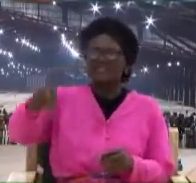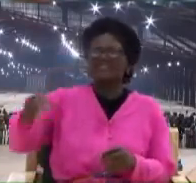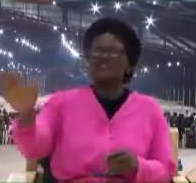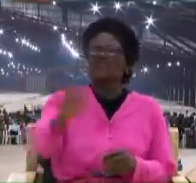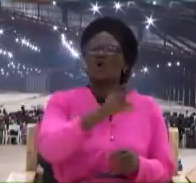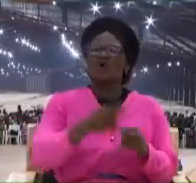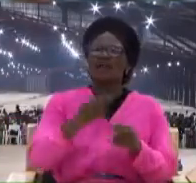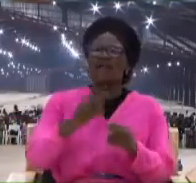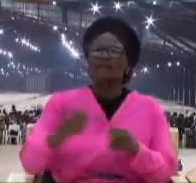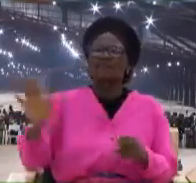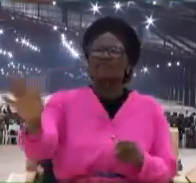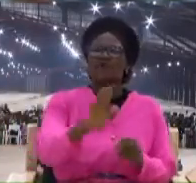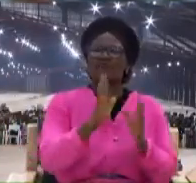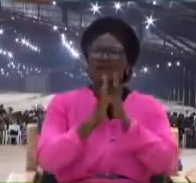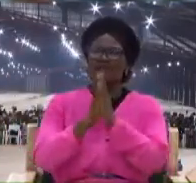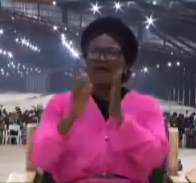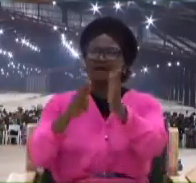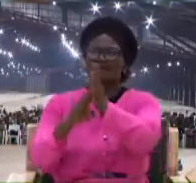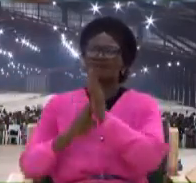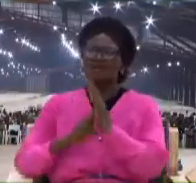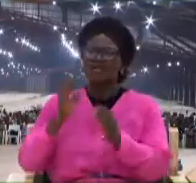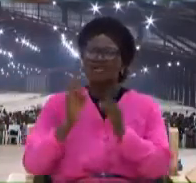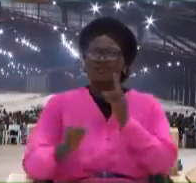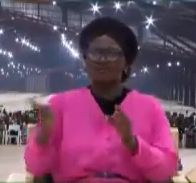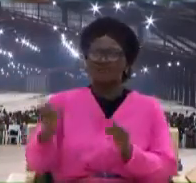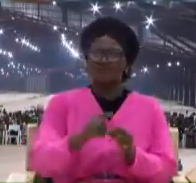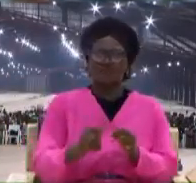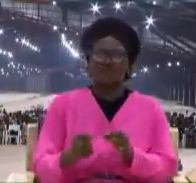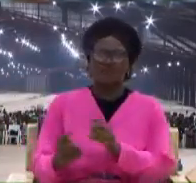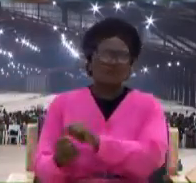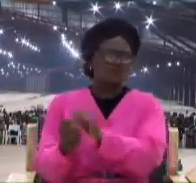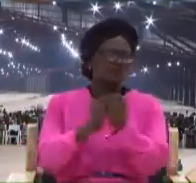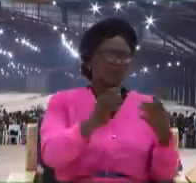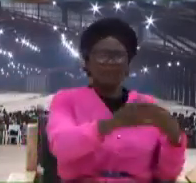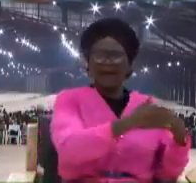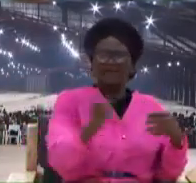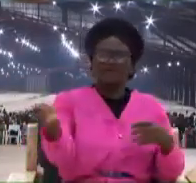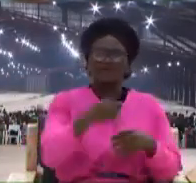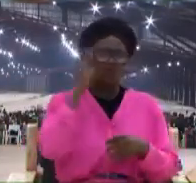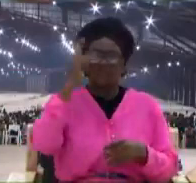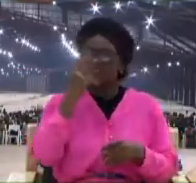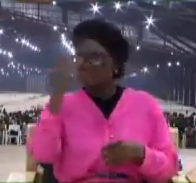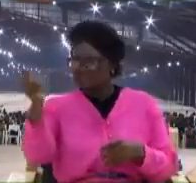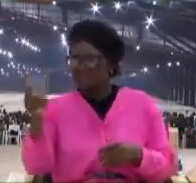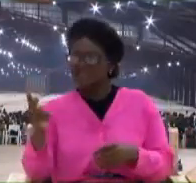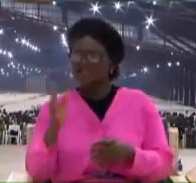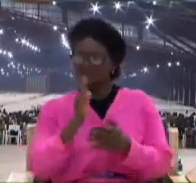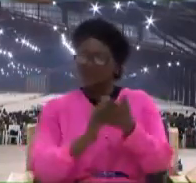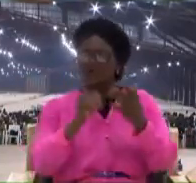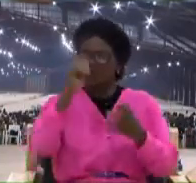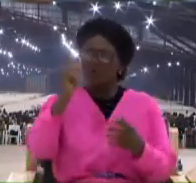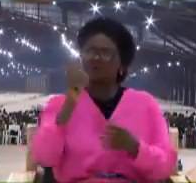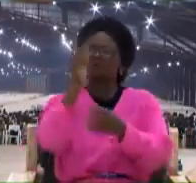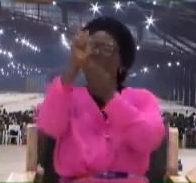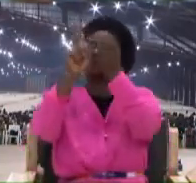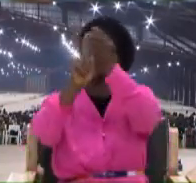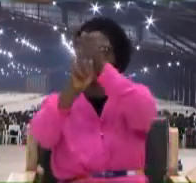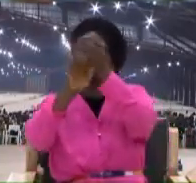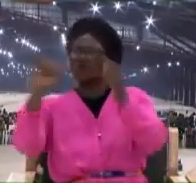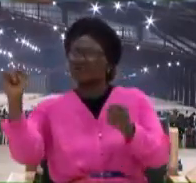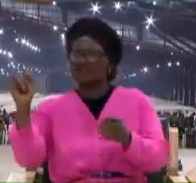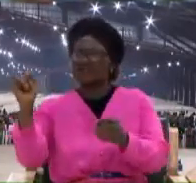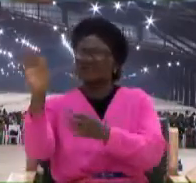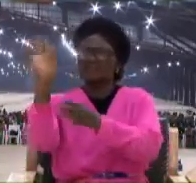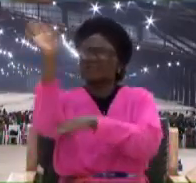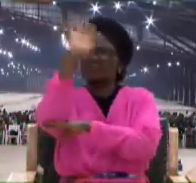you turn to your left, you will see someone with a placard there. Please follow her or him, and it will